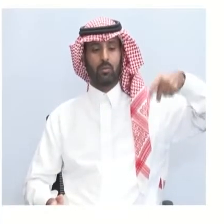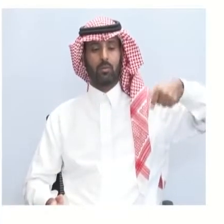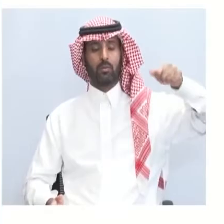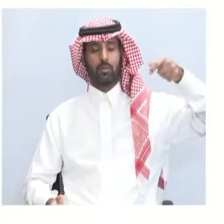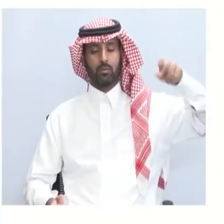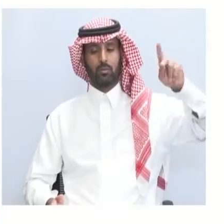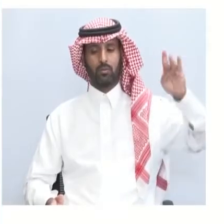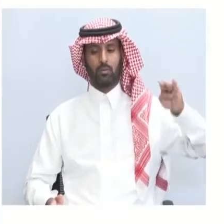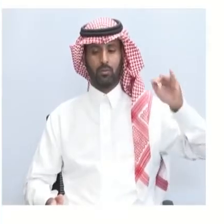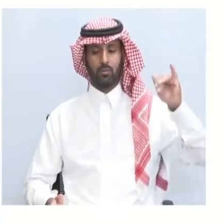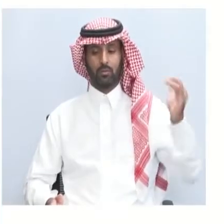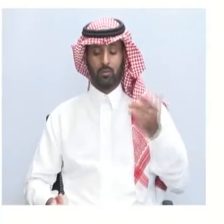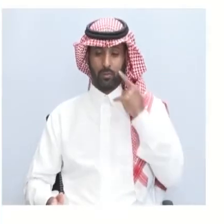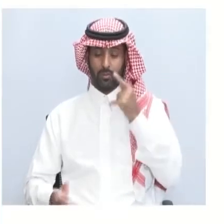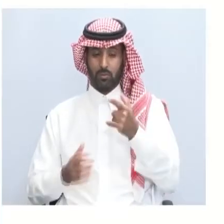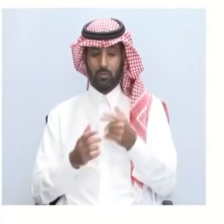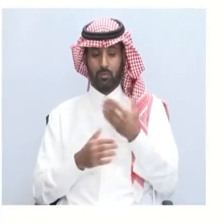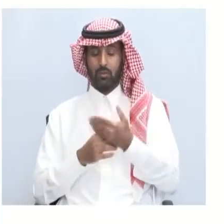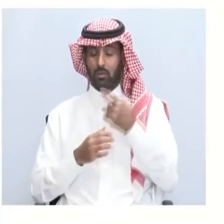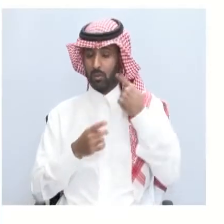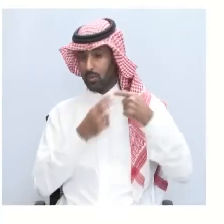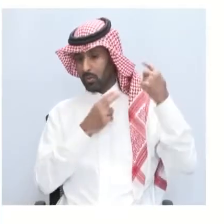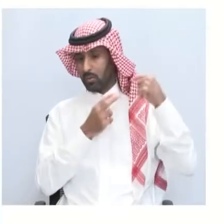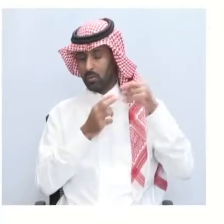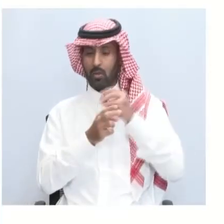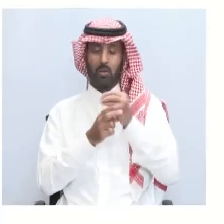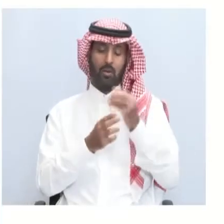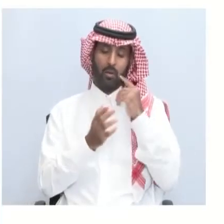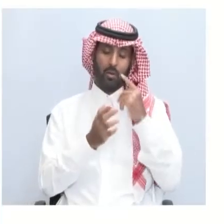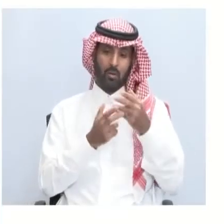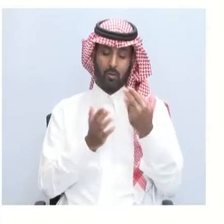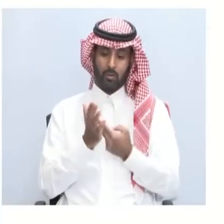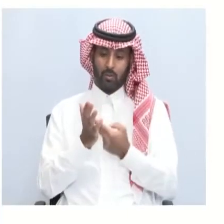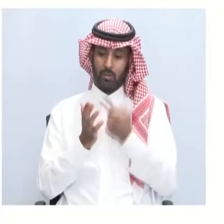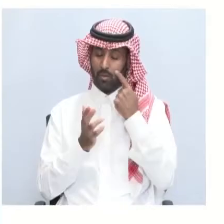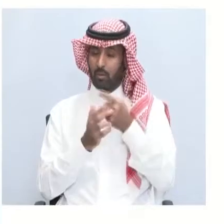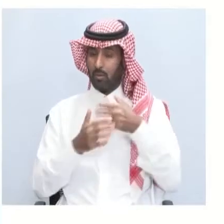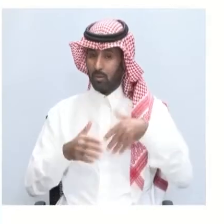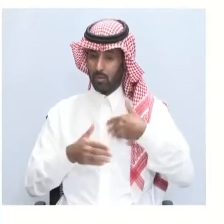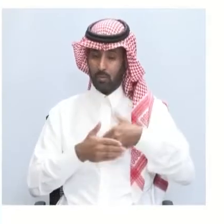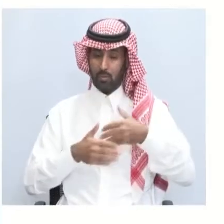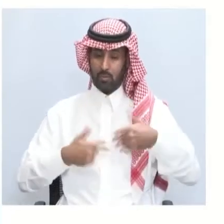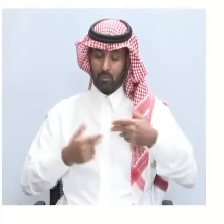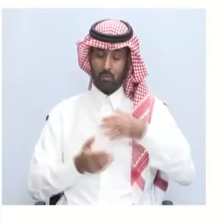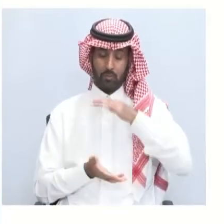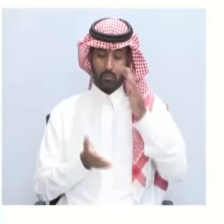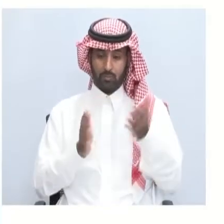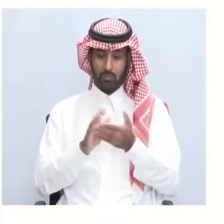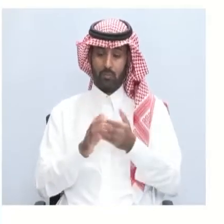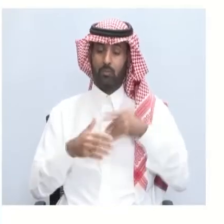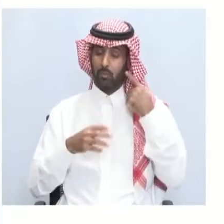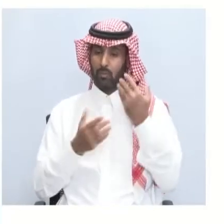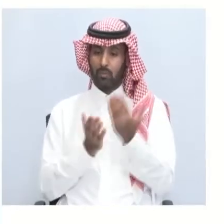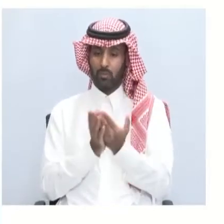that features trivia in history, literature, the arts, culture, science, sports, geography, wordplay,